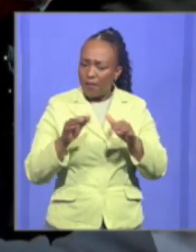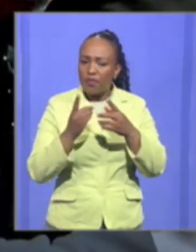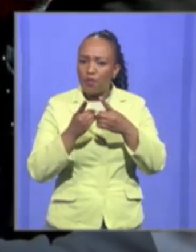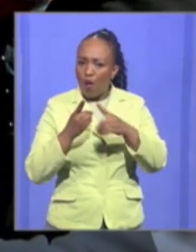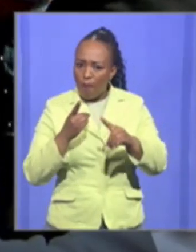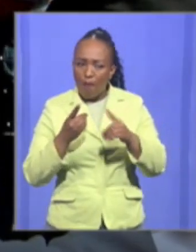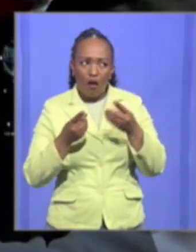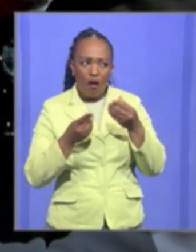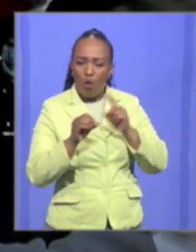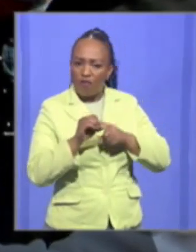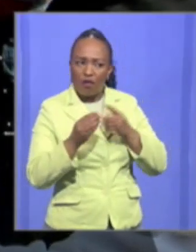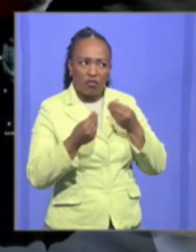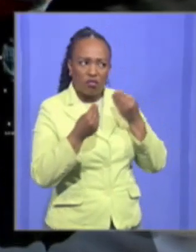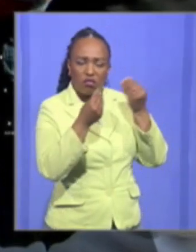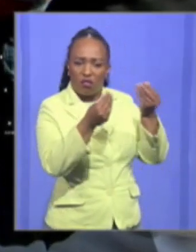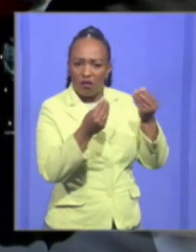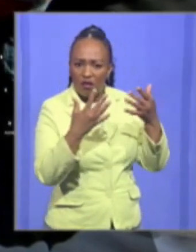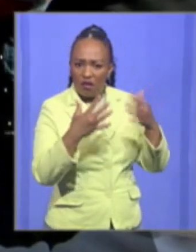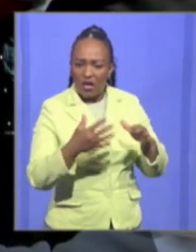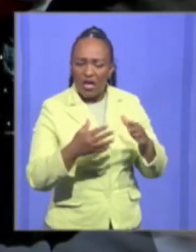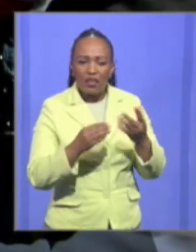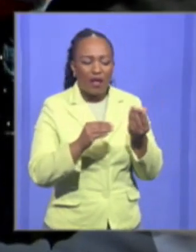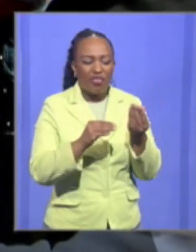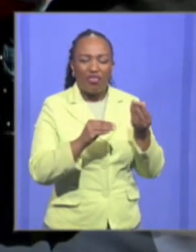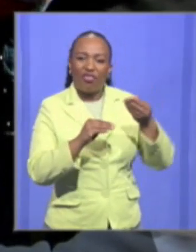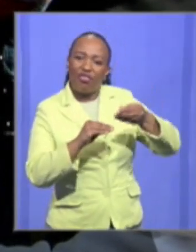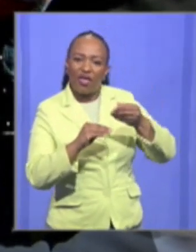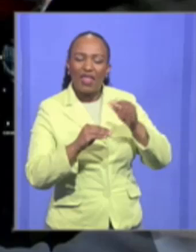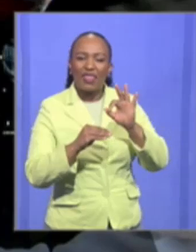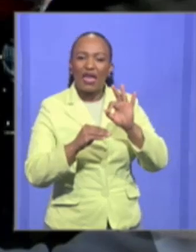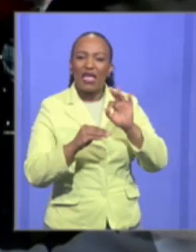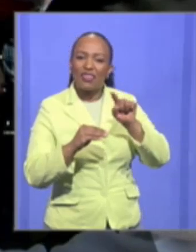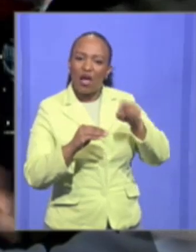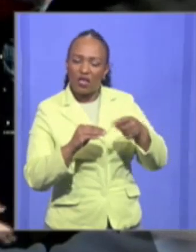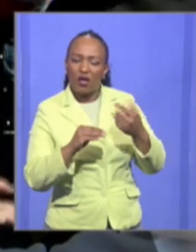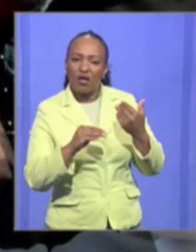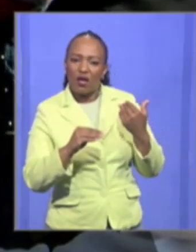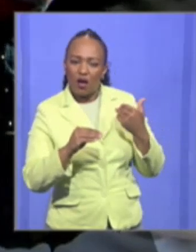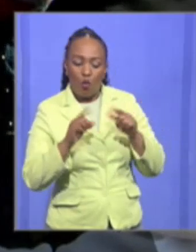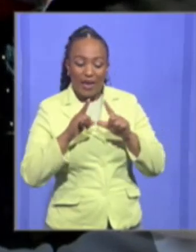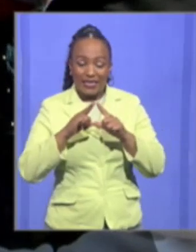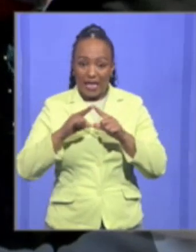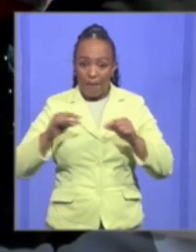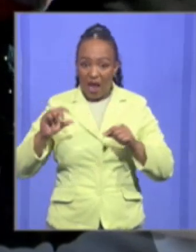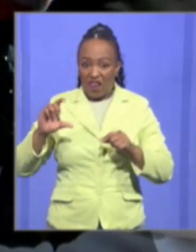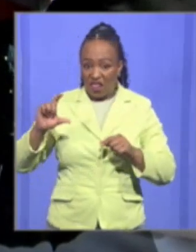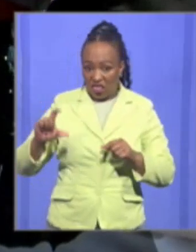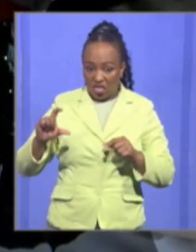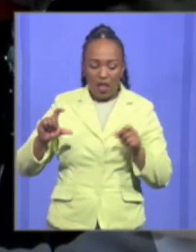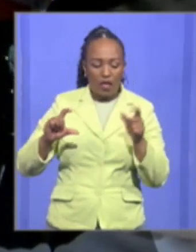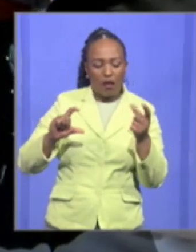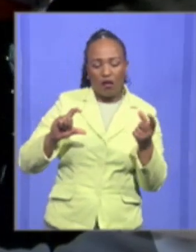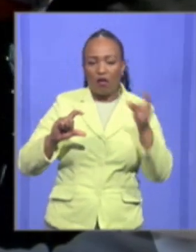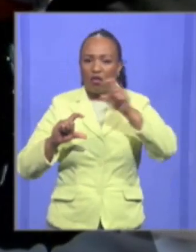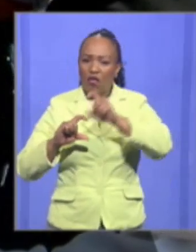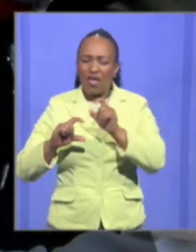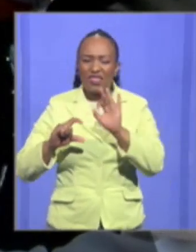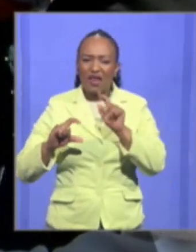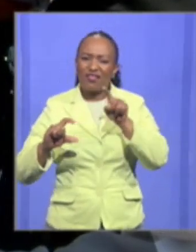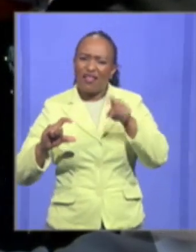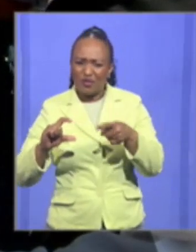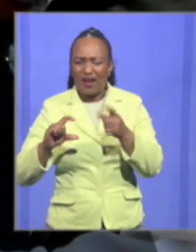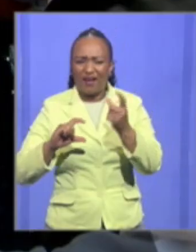R, they just top up us ka 3,000. Uduma stepente se ba ne ba re fumana ba re top up ile fela ka 3,000. So ka nnete